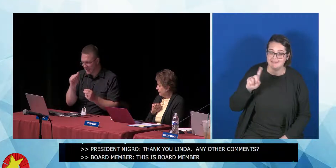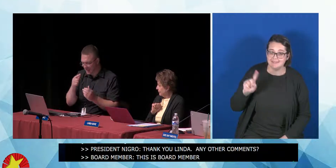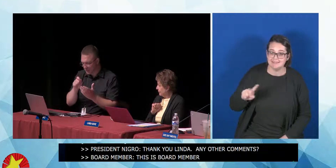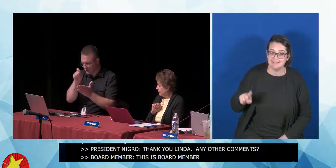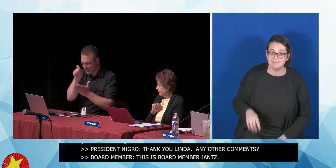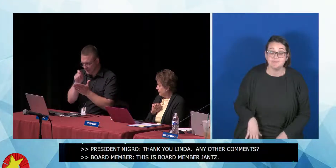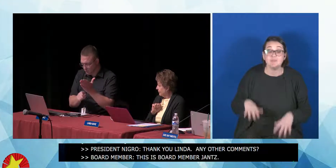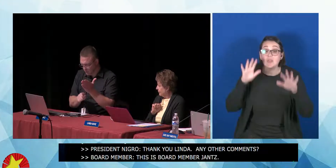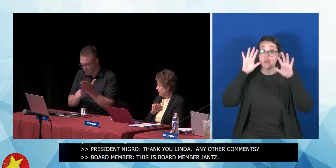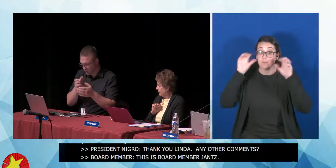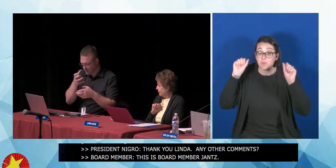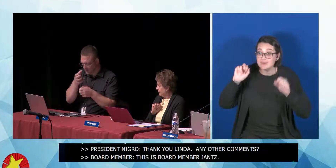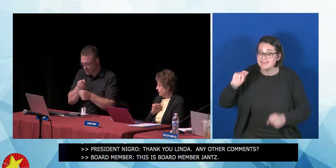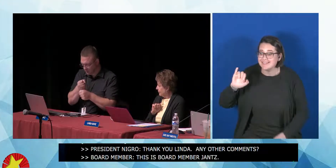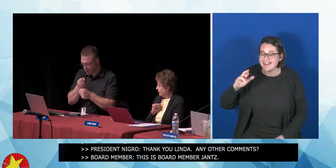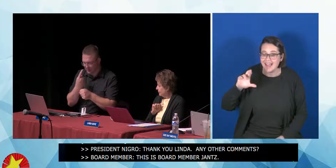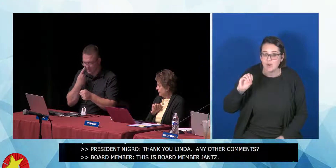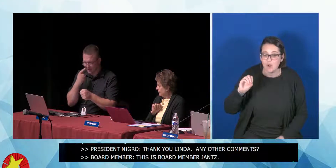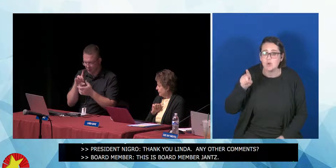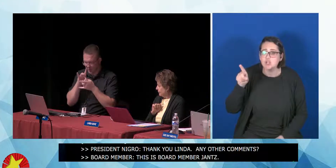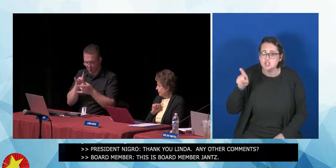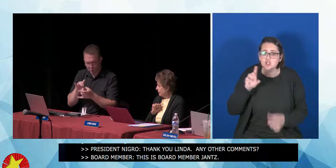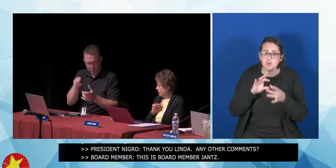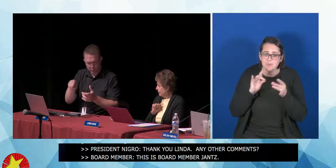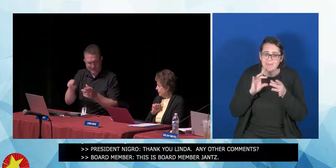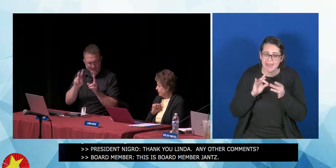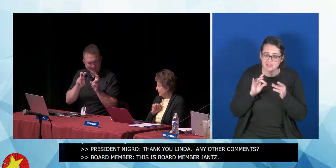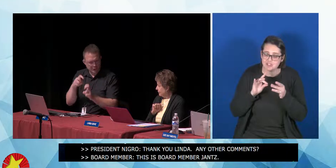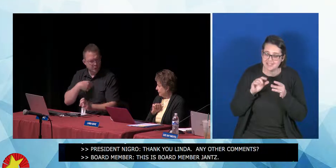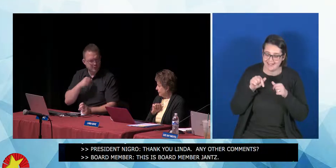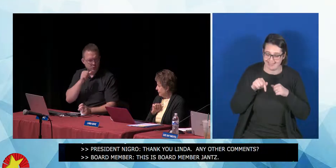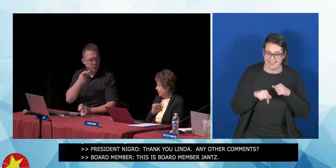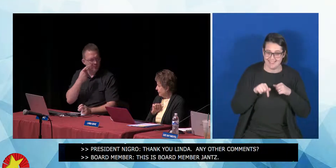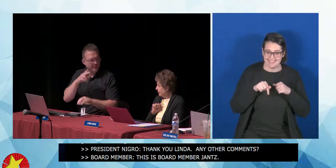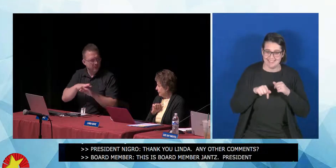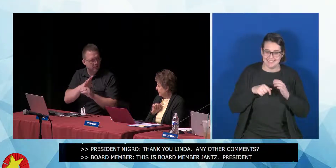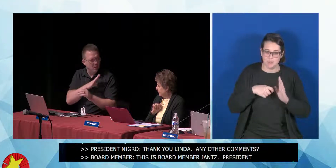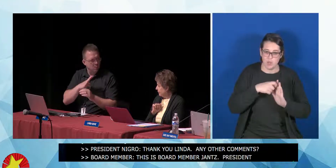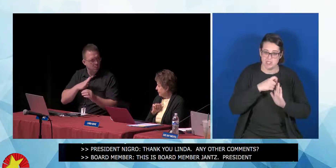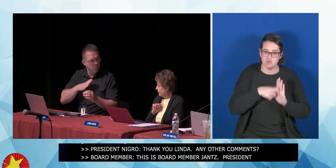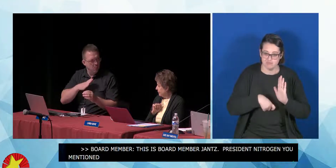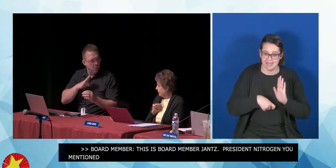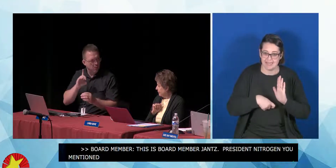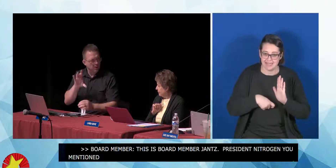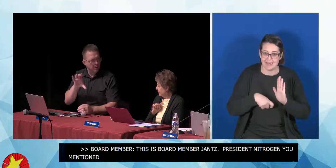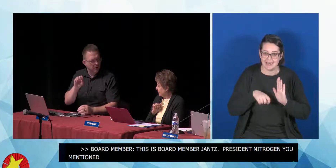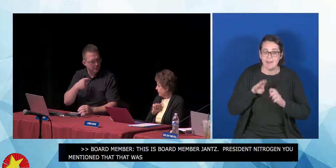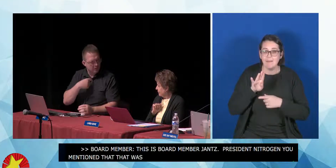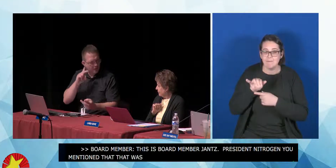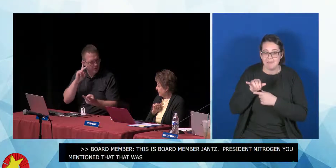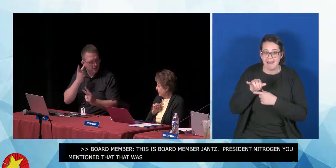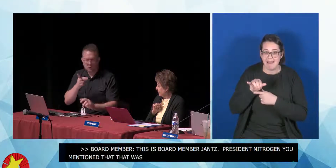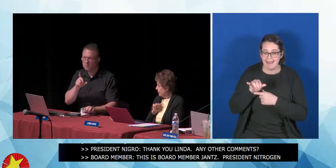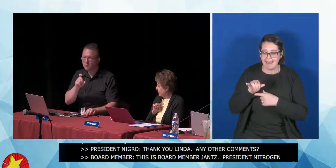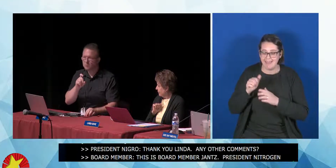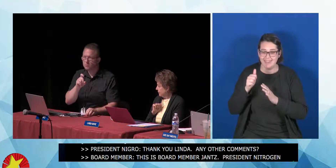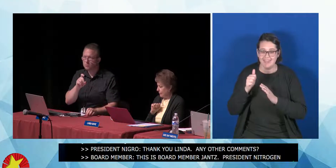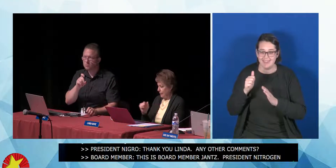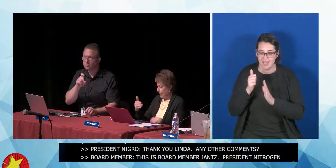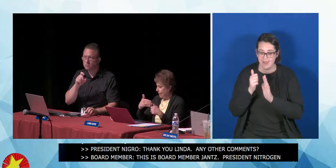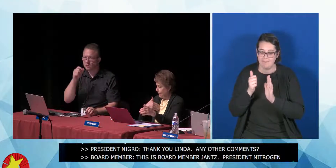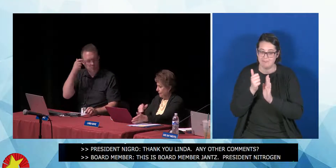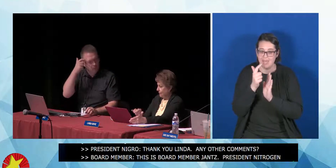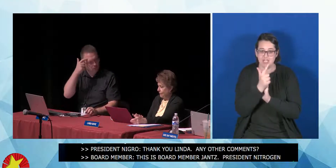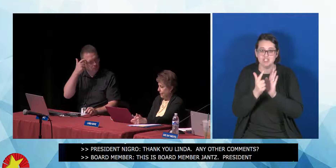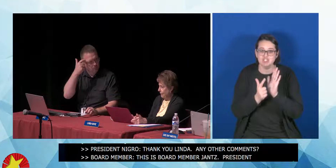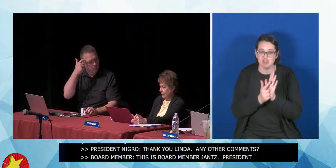President Nigro, you mentioned that this was written by the AG. I don't see that in board docs.